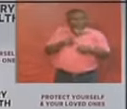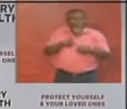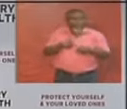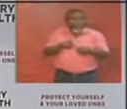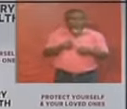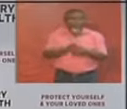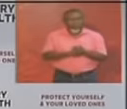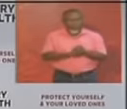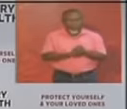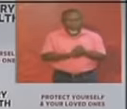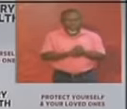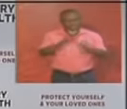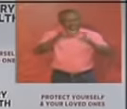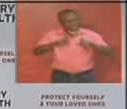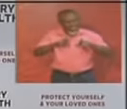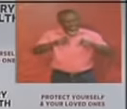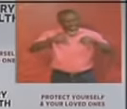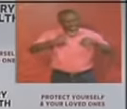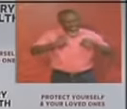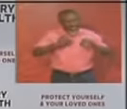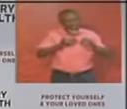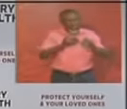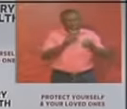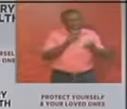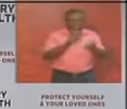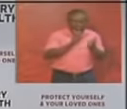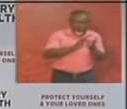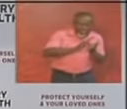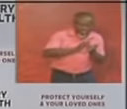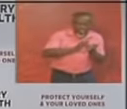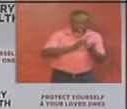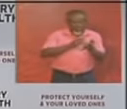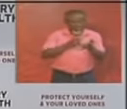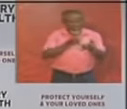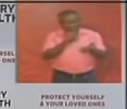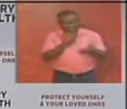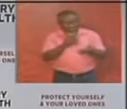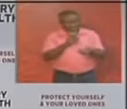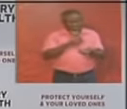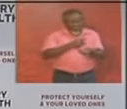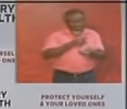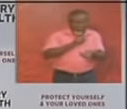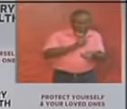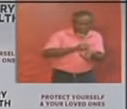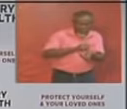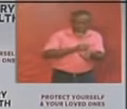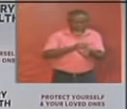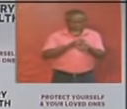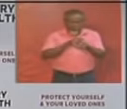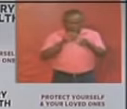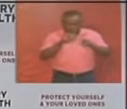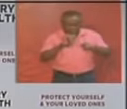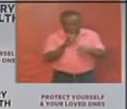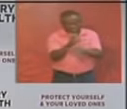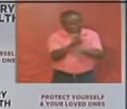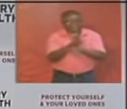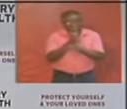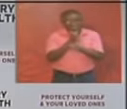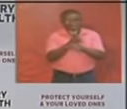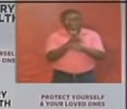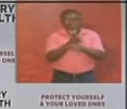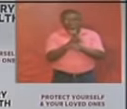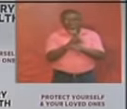medical intervention. It is for this reason that we have associated with the administration of